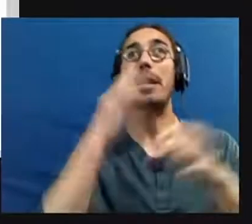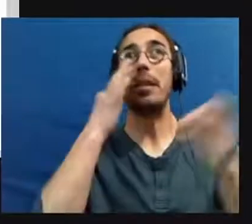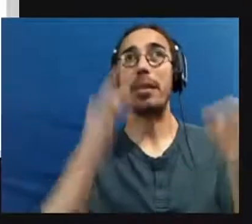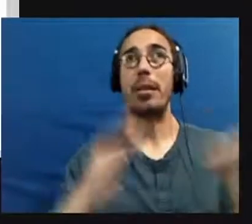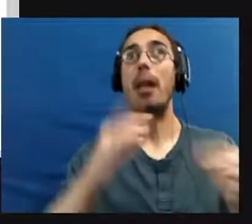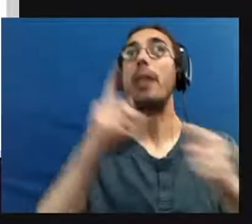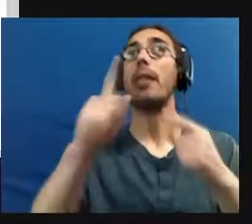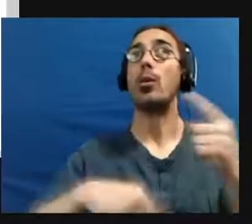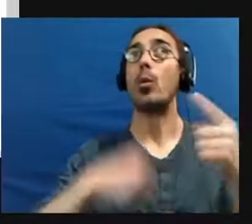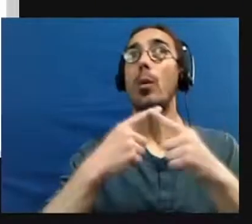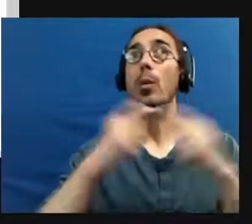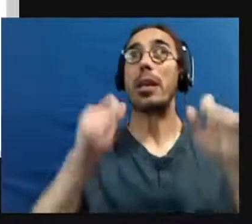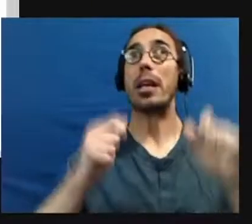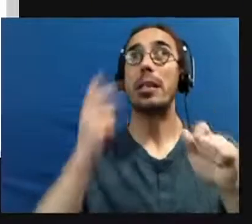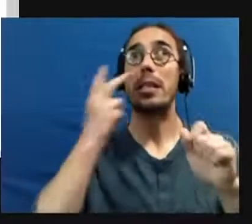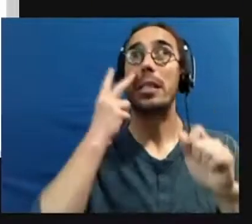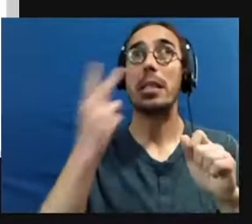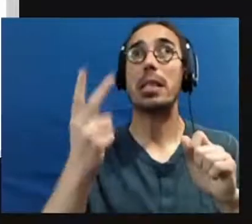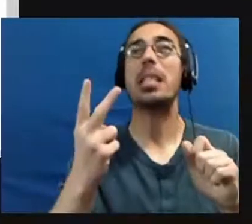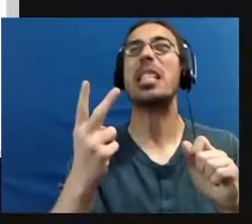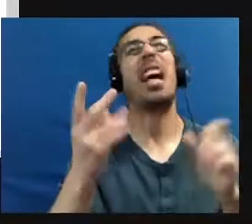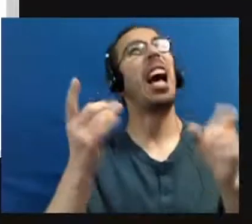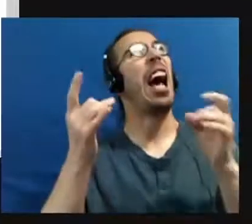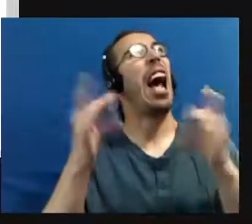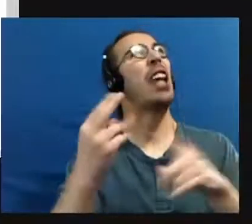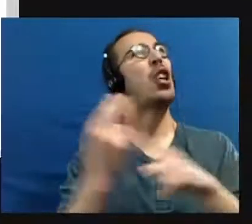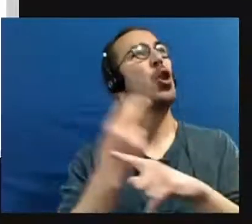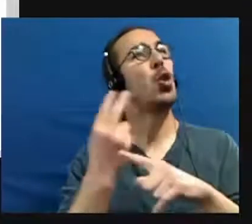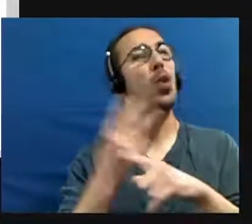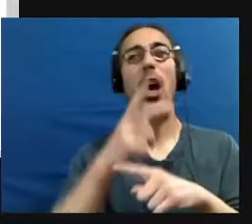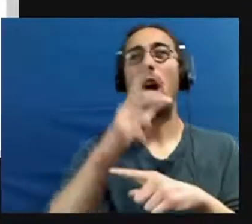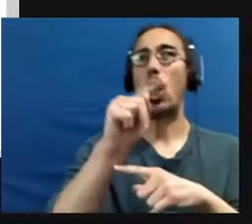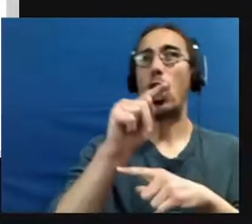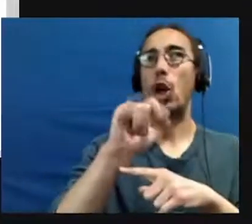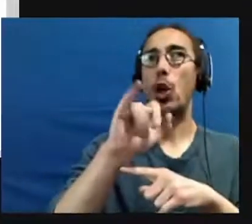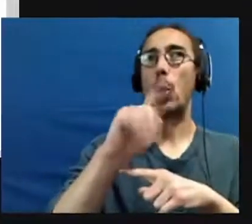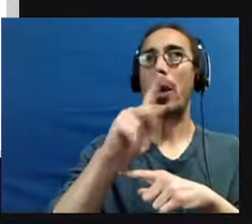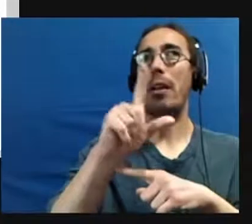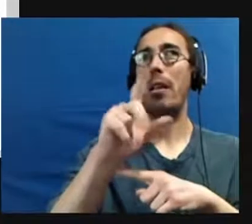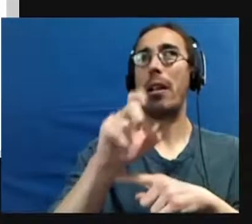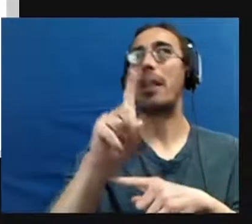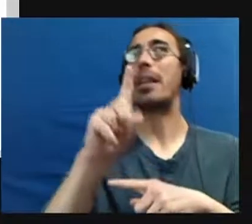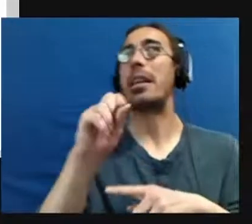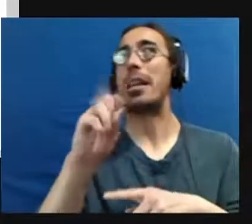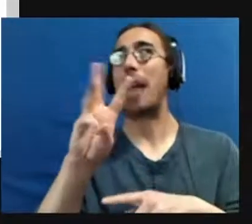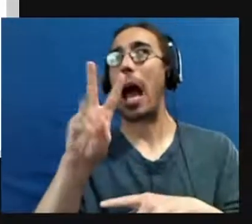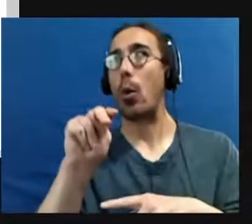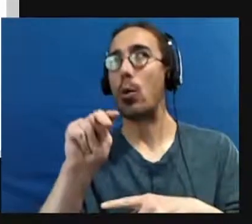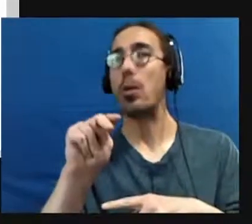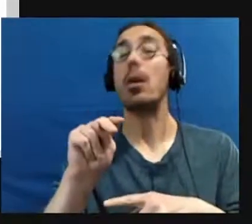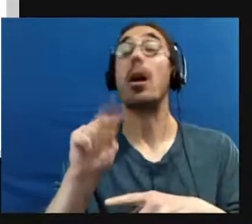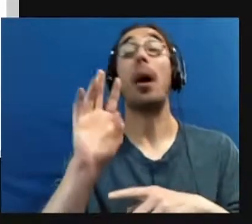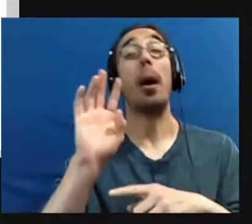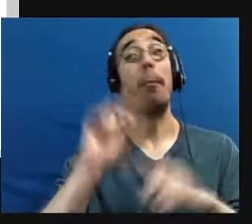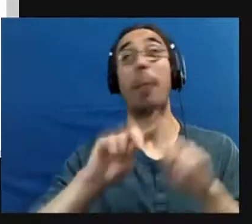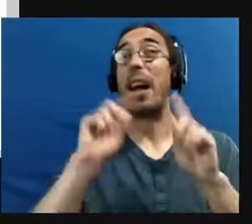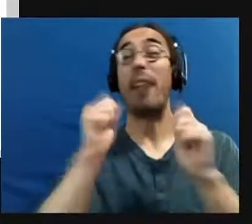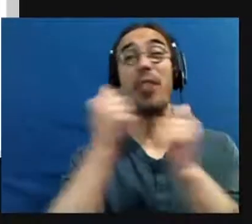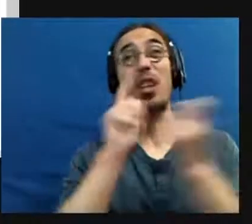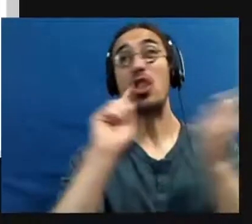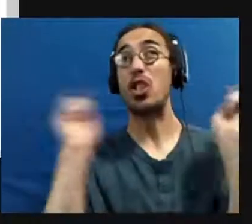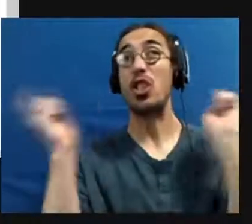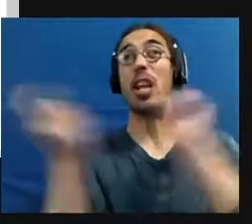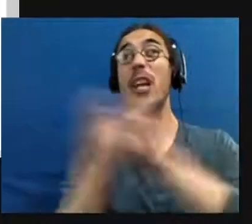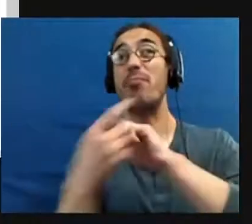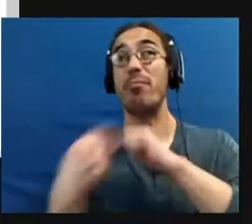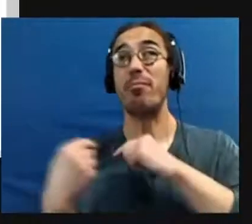see this, I hate to use the phrase trickle down, but that effect of things changing across the board. So it's kind of like a problem that has a